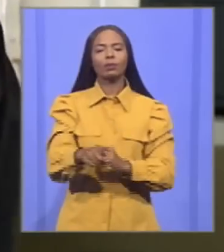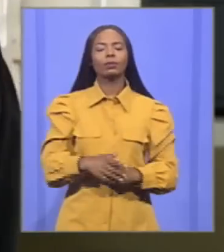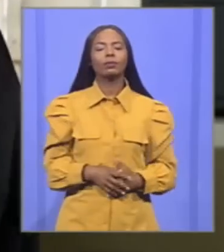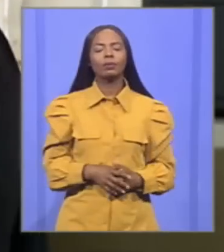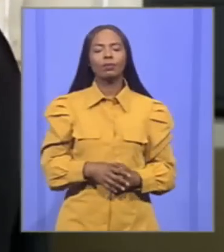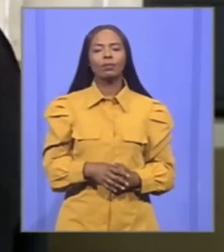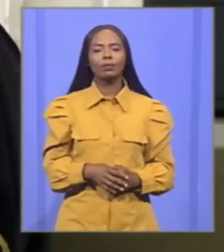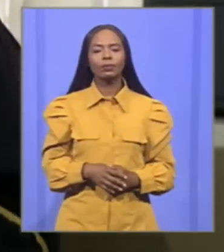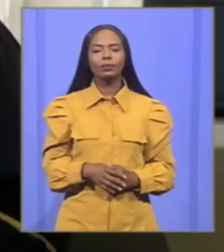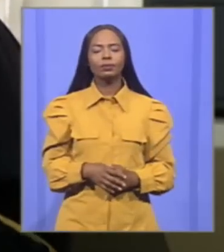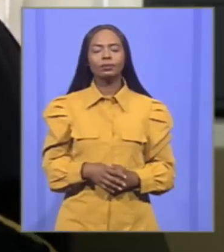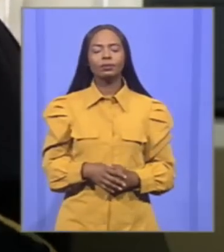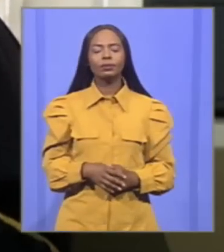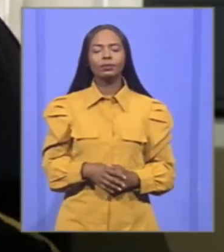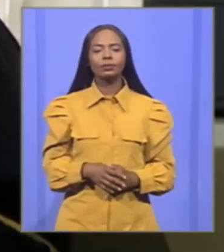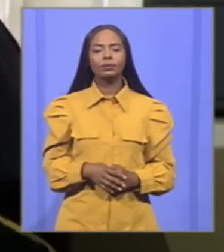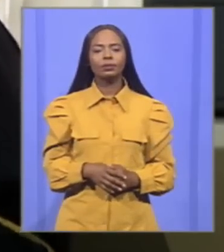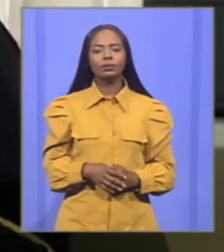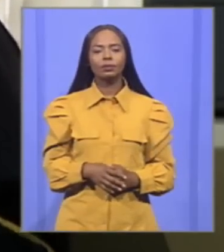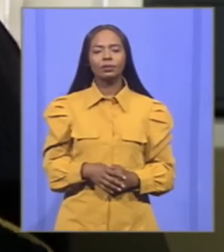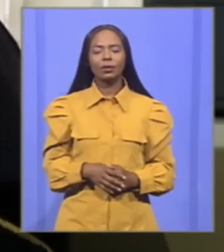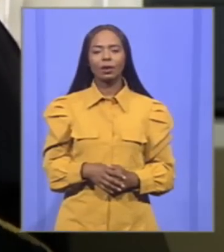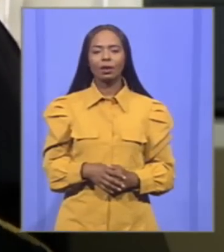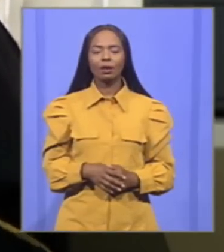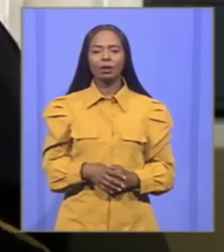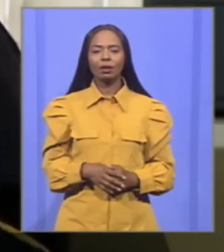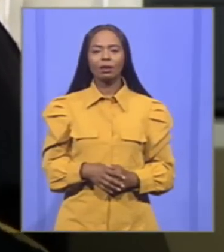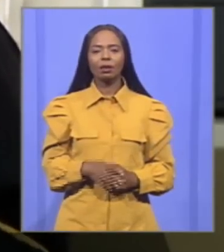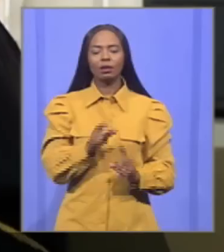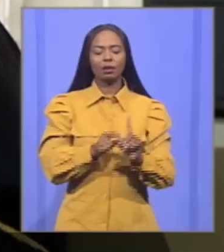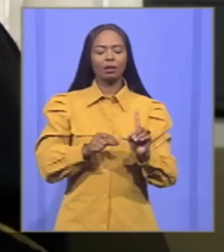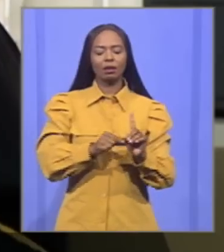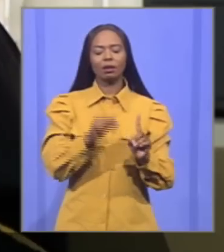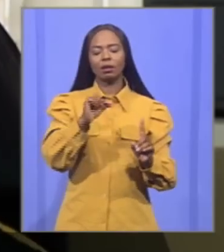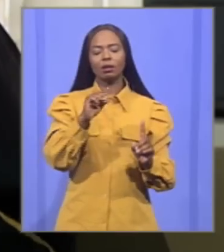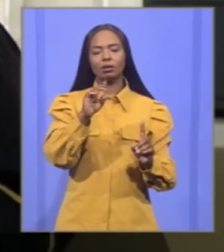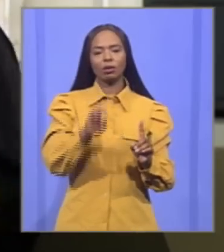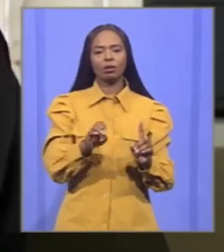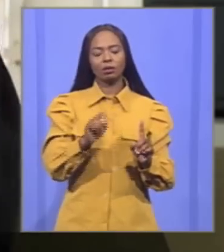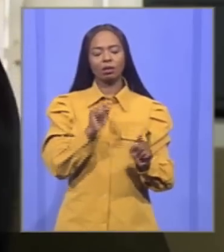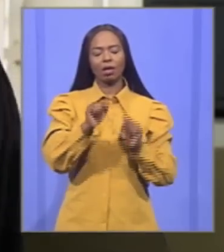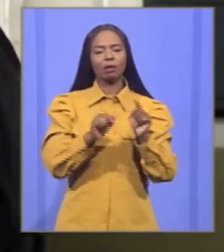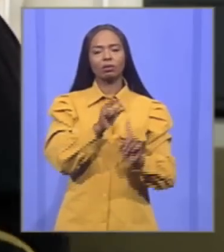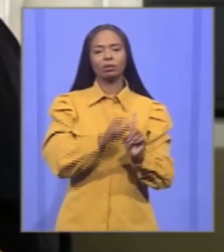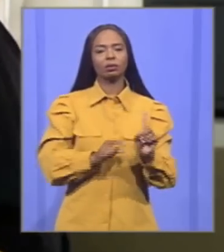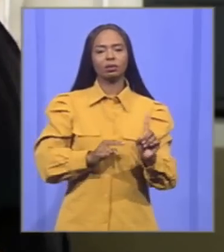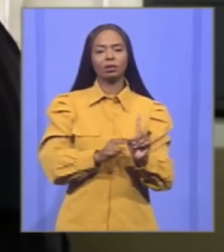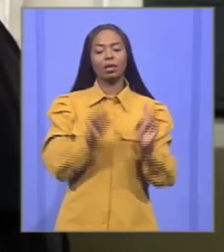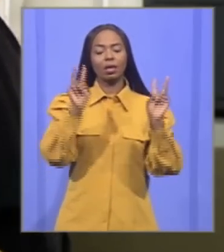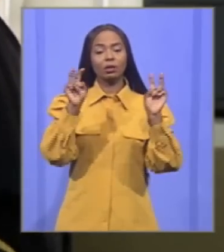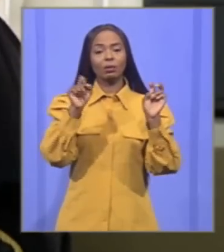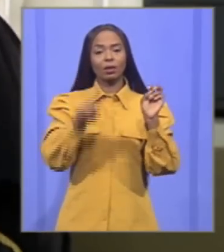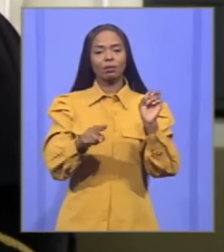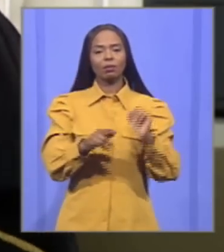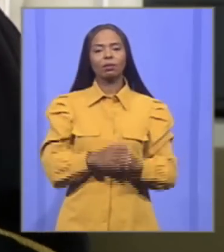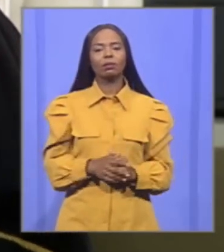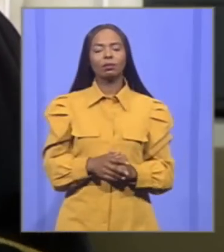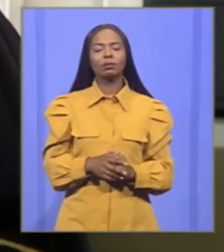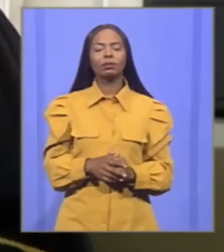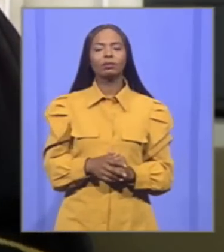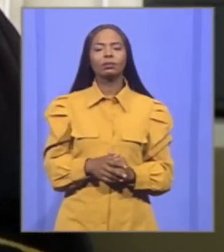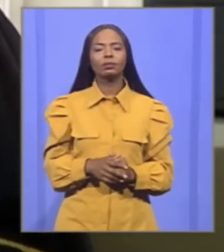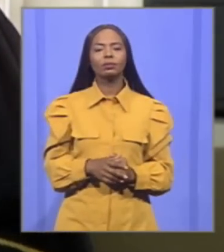are also accused the worship to be added to worship to this accused in this matter. Up to so far, your